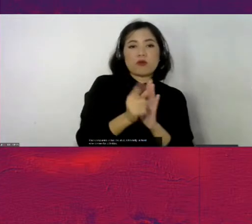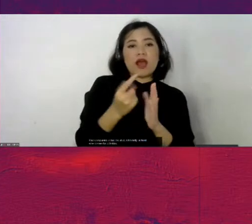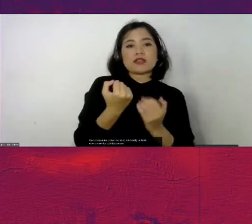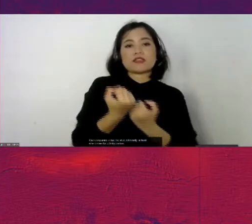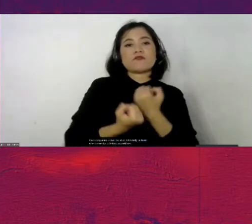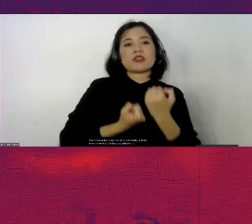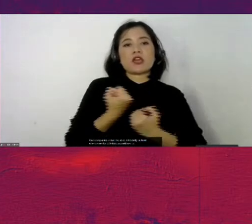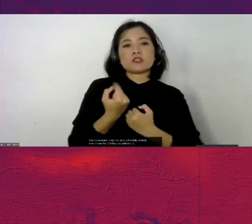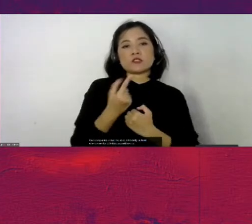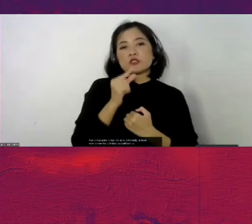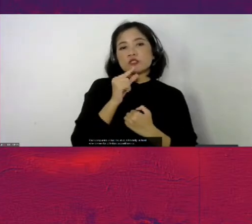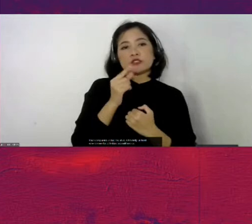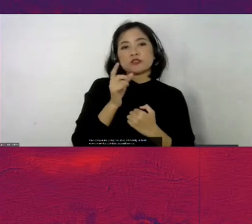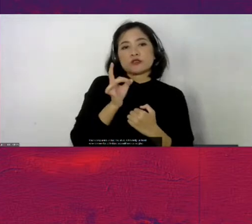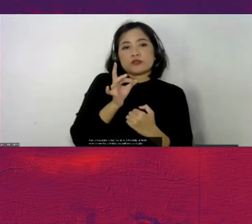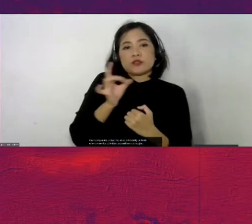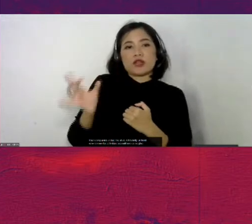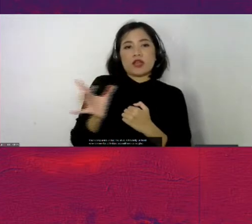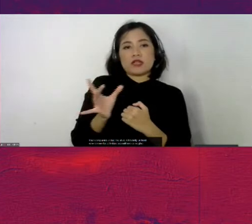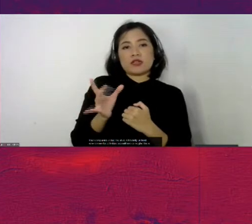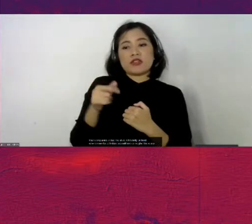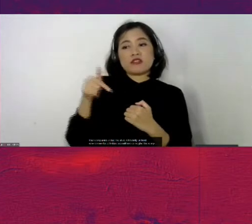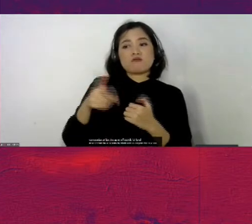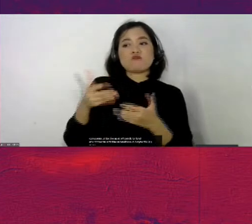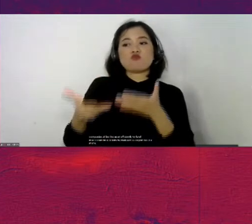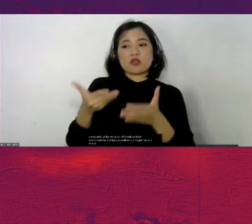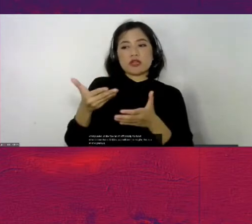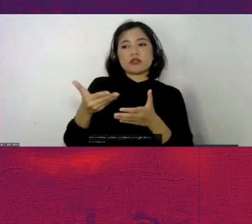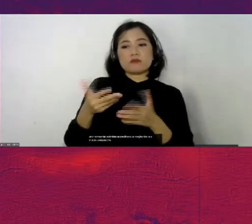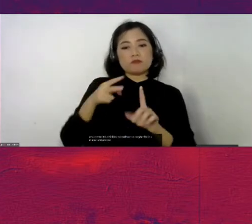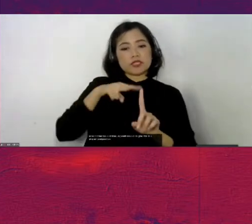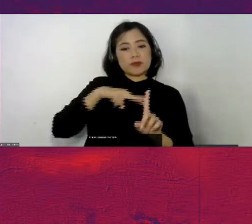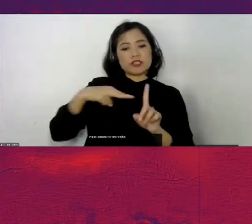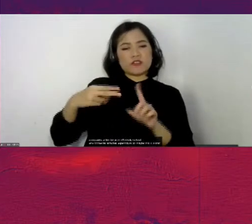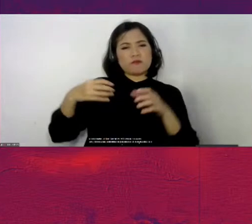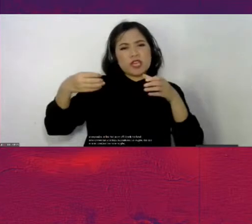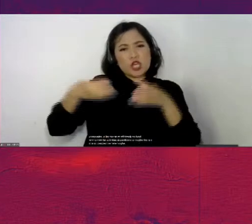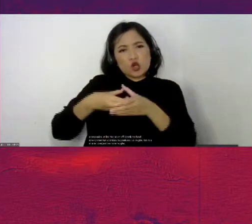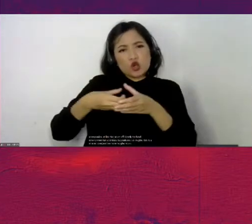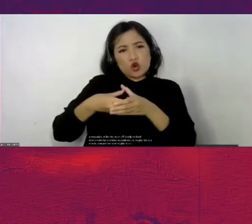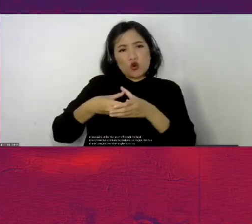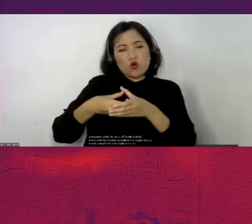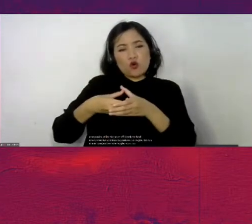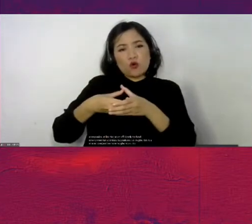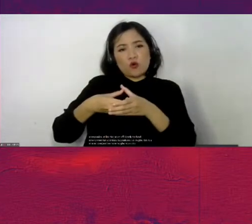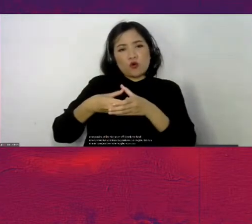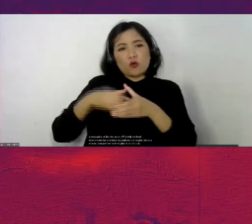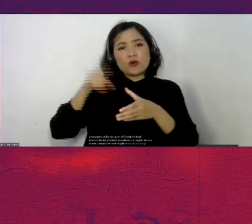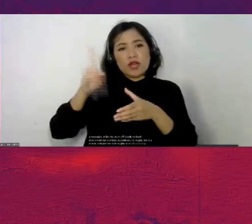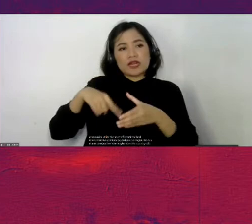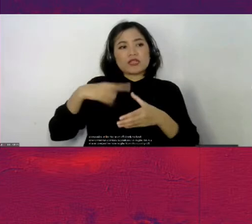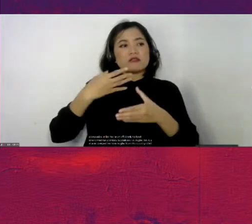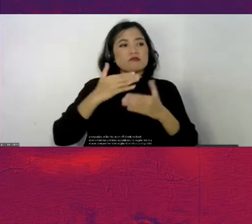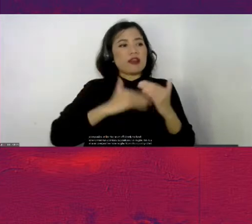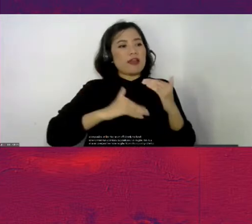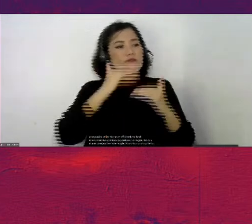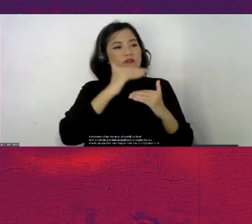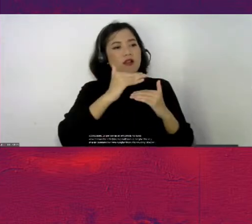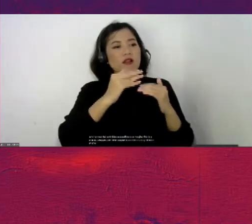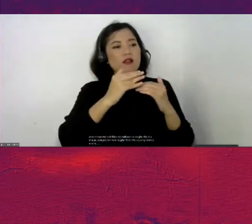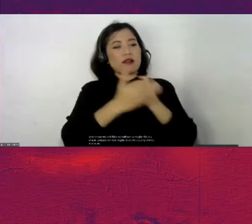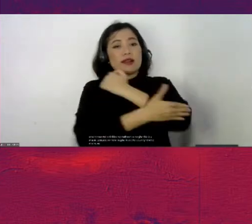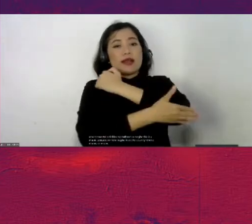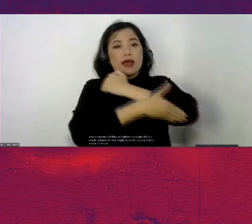So maybe this is a micro perspective, yeah, maybe from the country level or